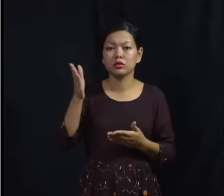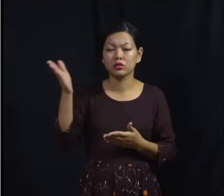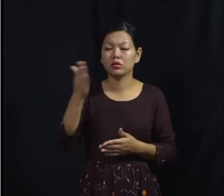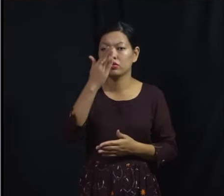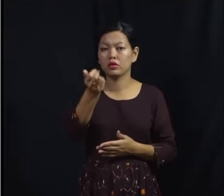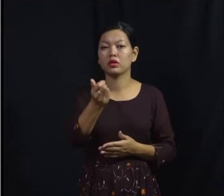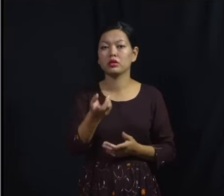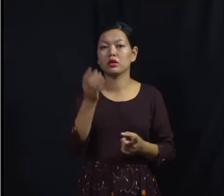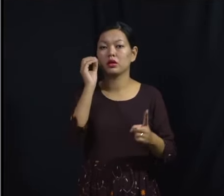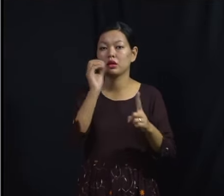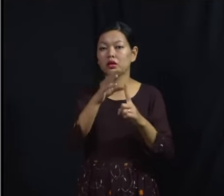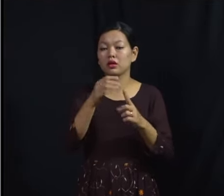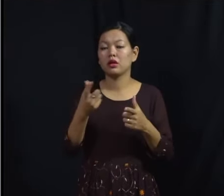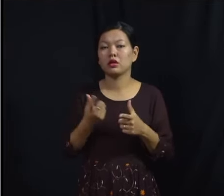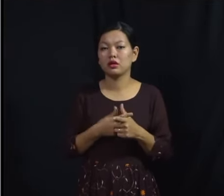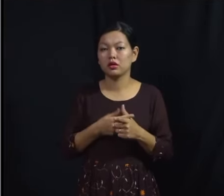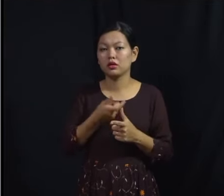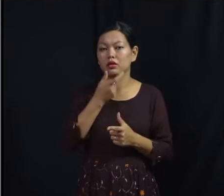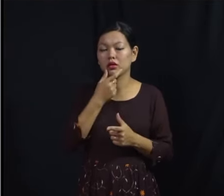out.